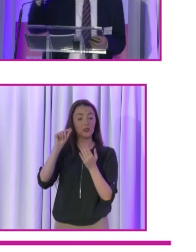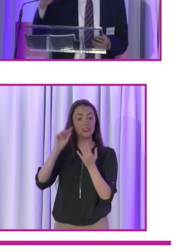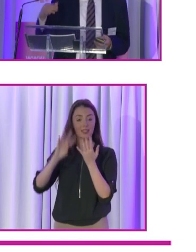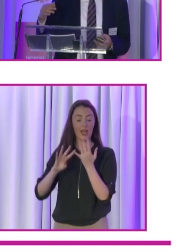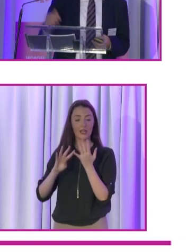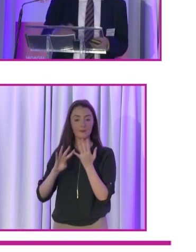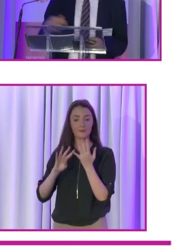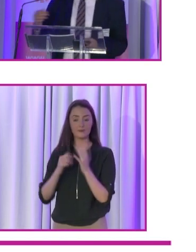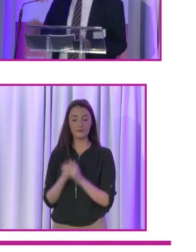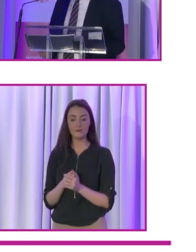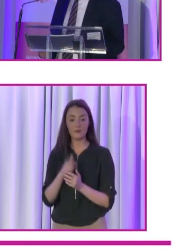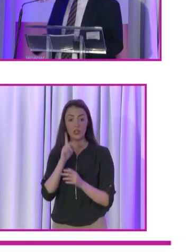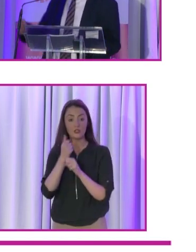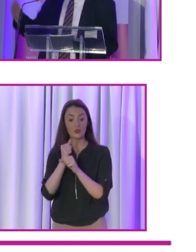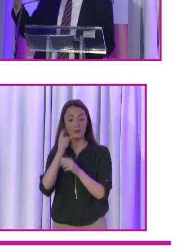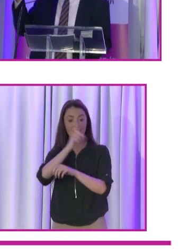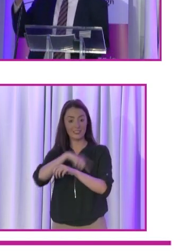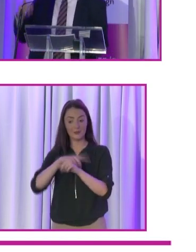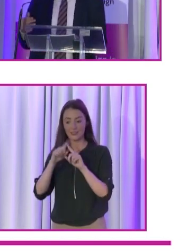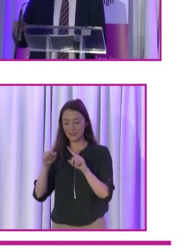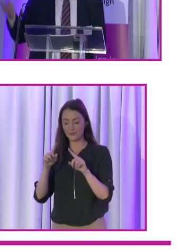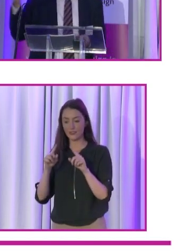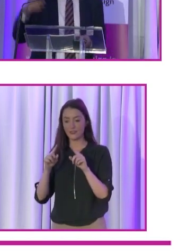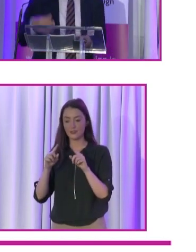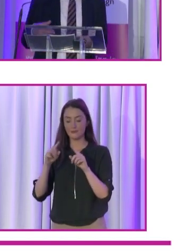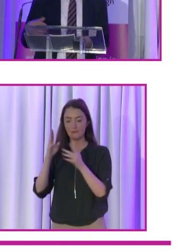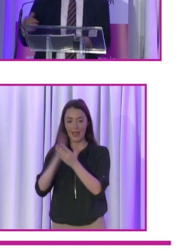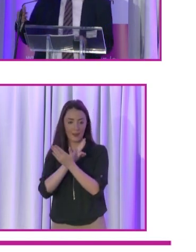accessibility, there are different elements that we looked at. We looked at